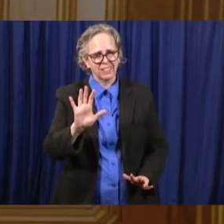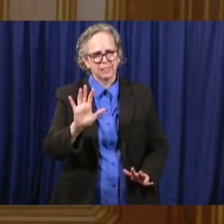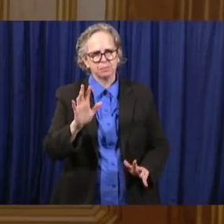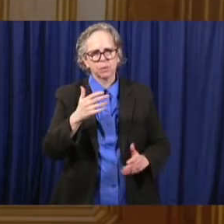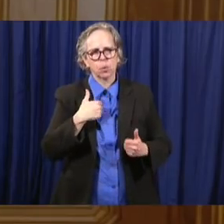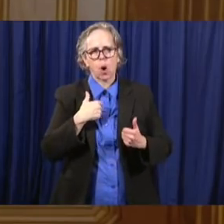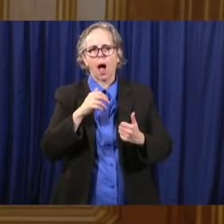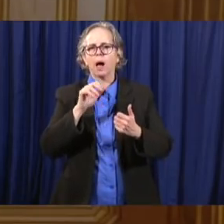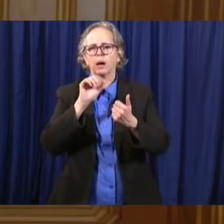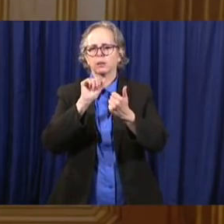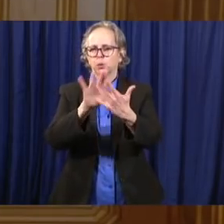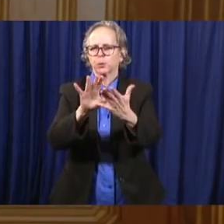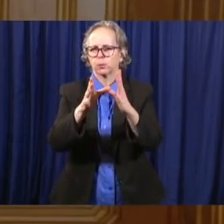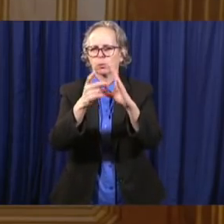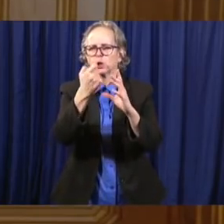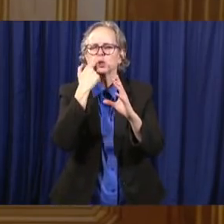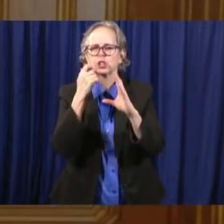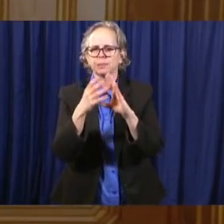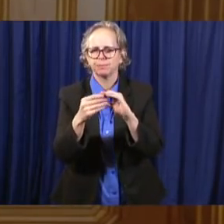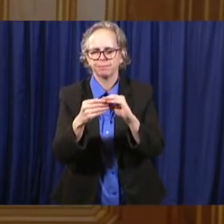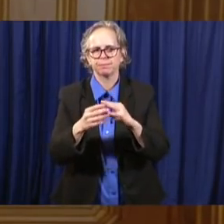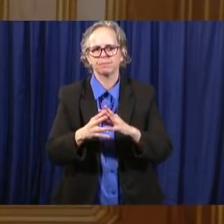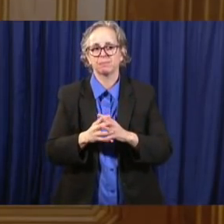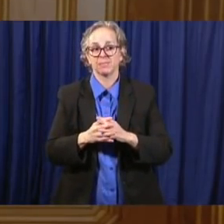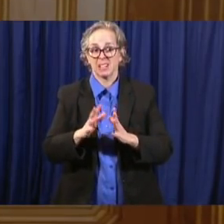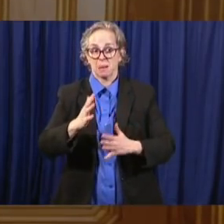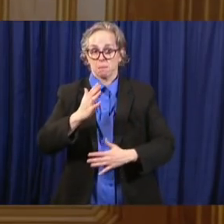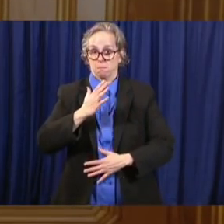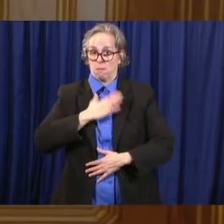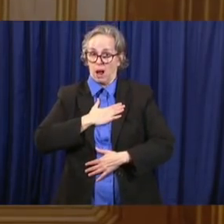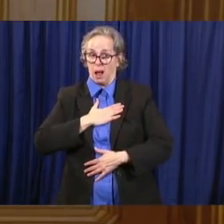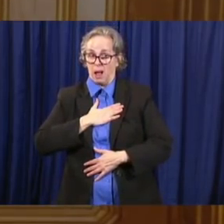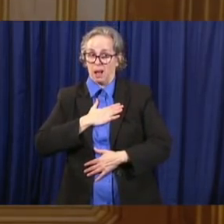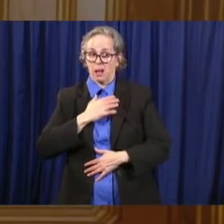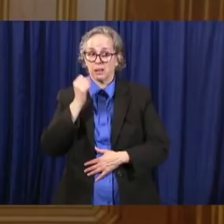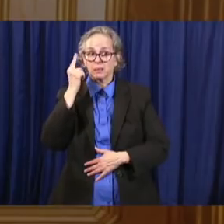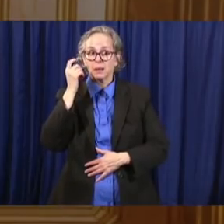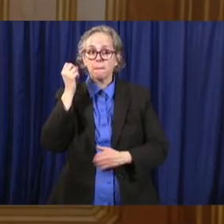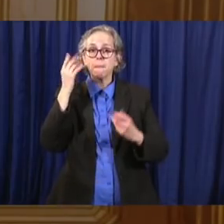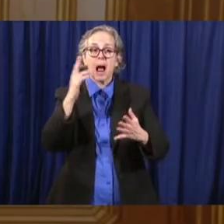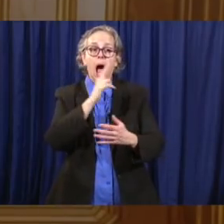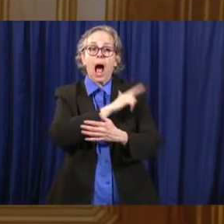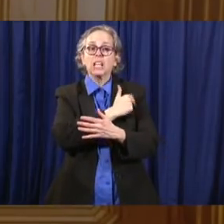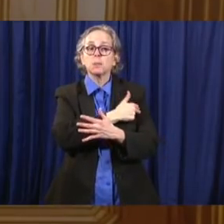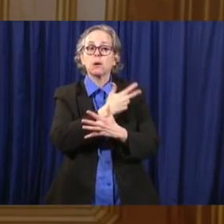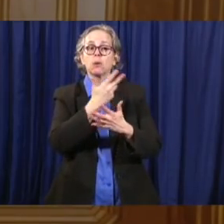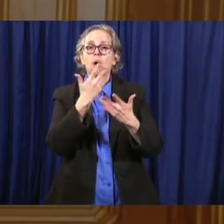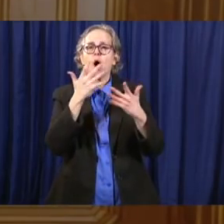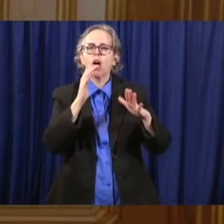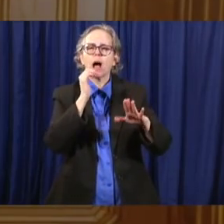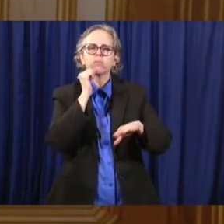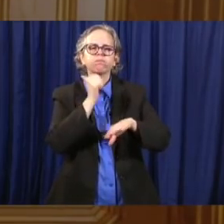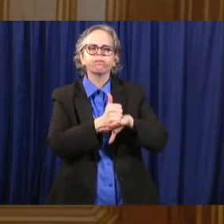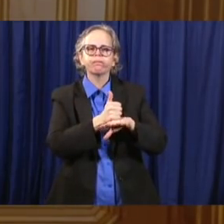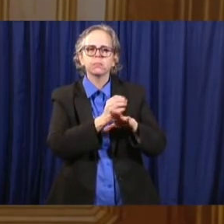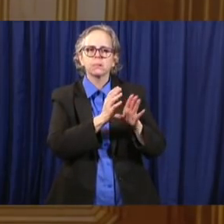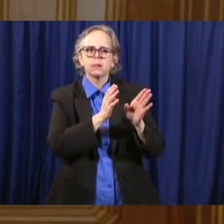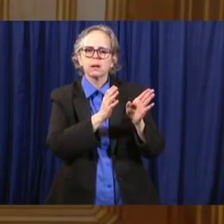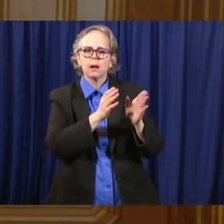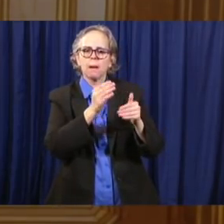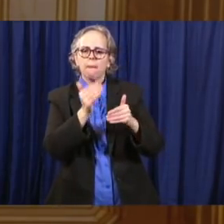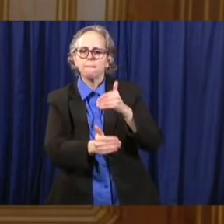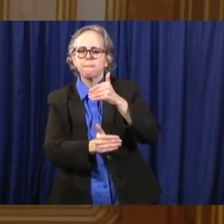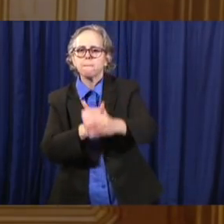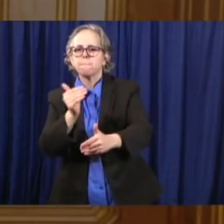my understanding that many hospitals already have a procedure in how they triage or how they deal when